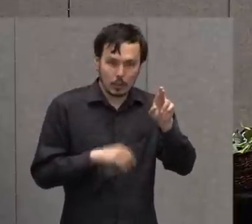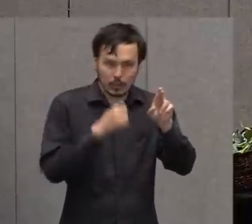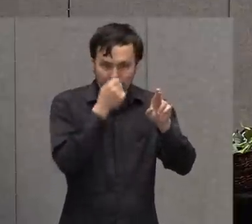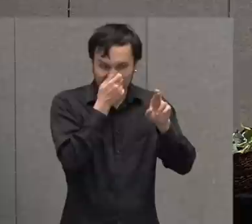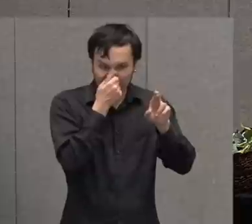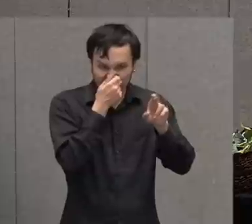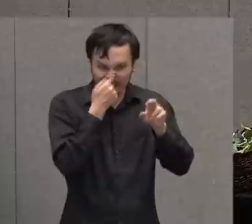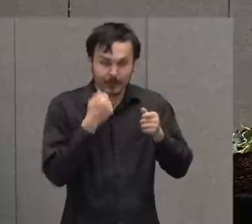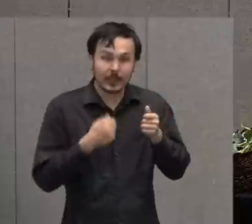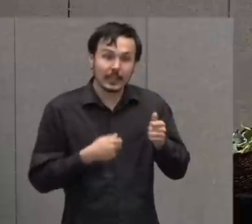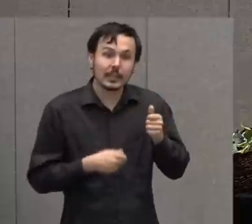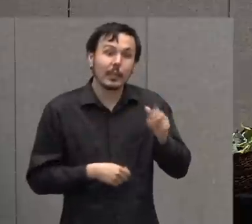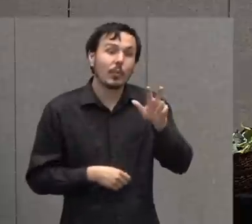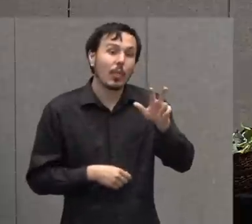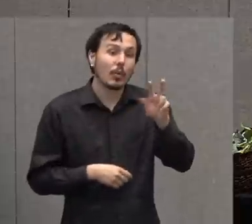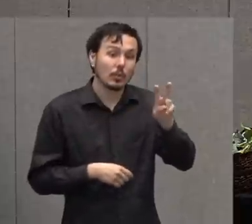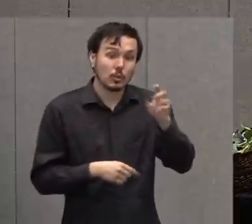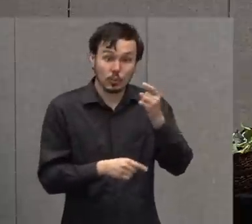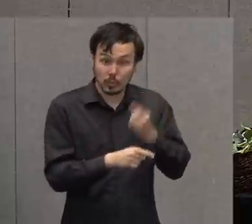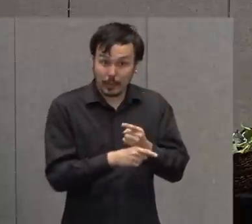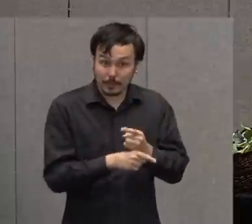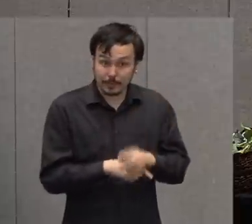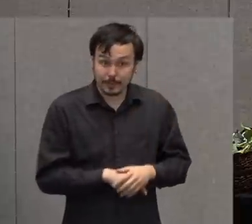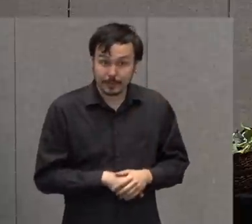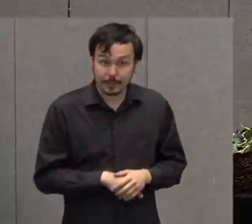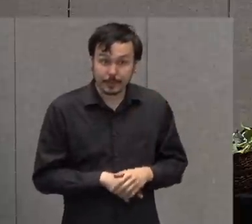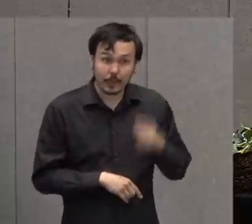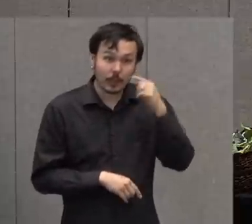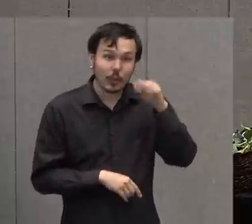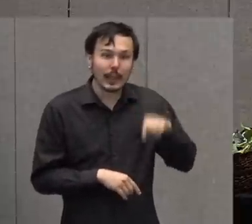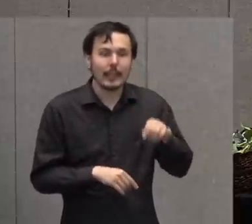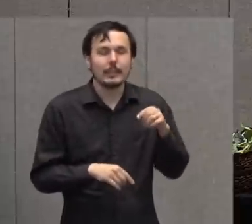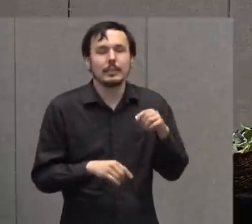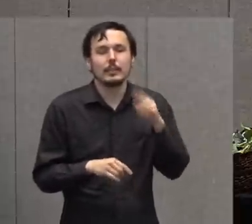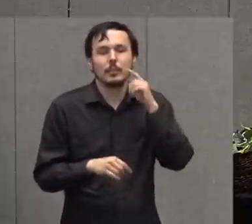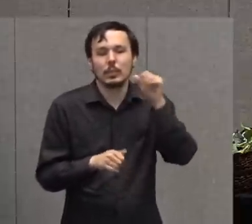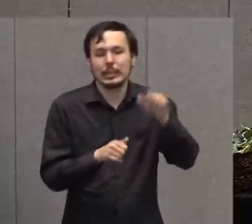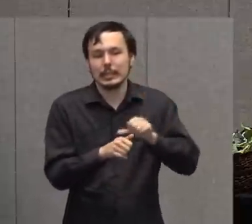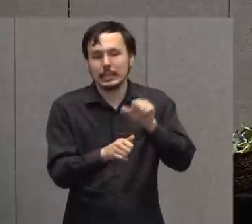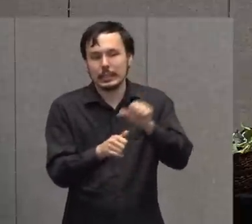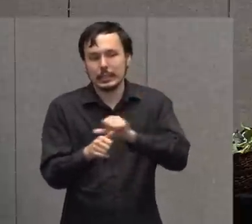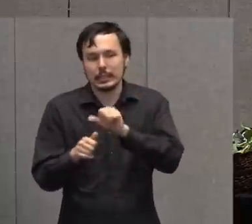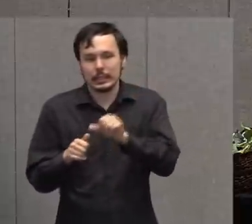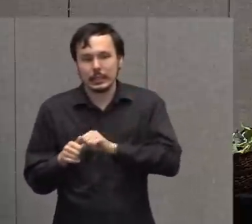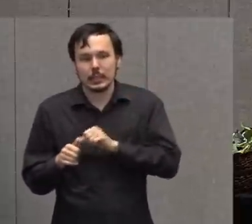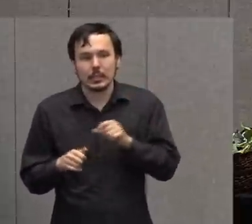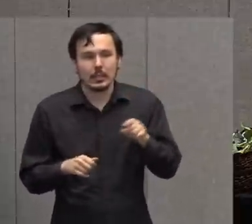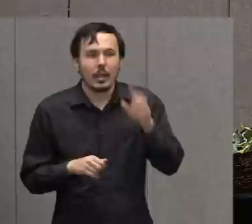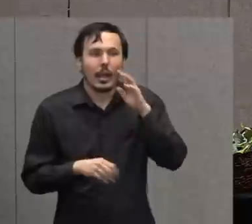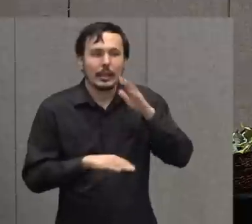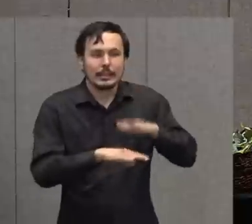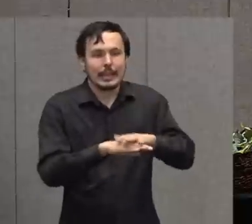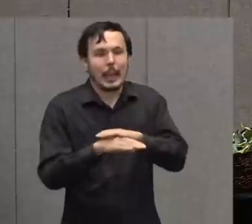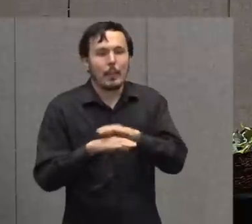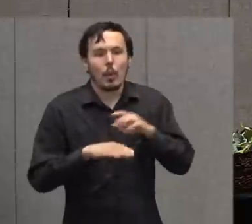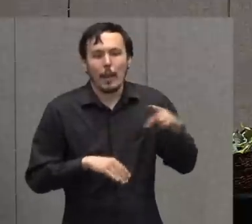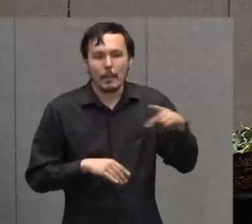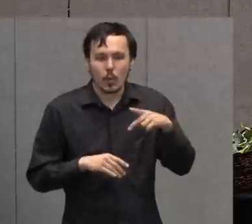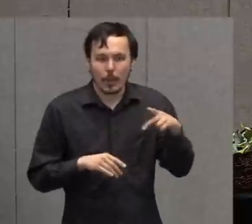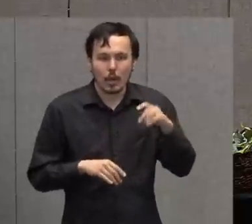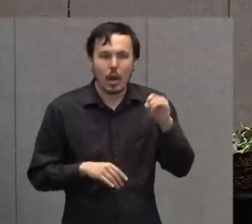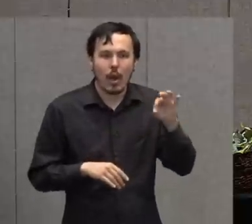was 32, right? For this model, because each of these tables had a perimeter of 4.